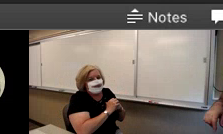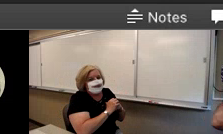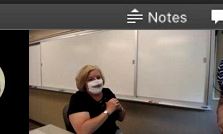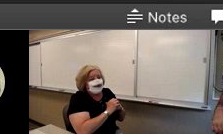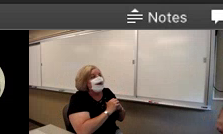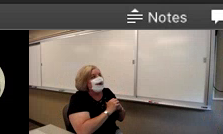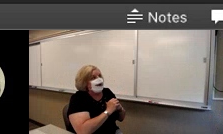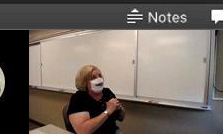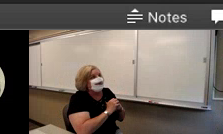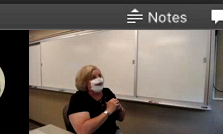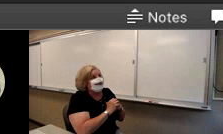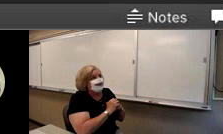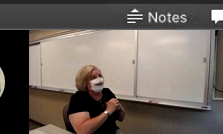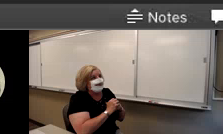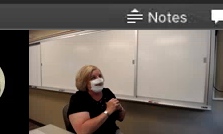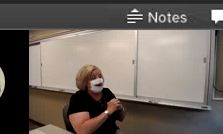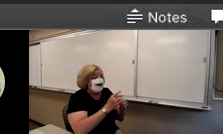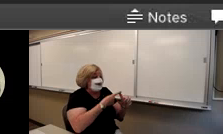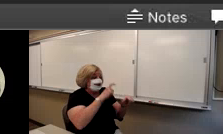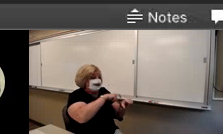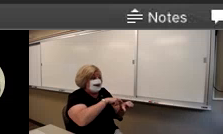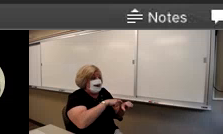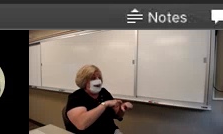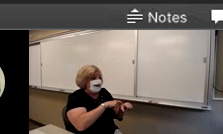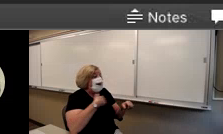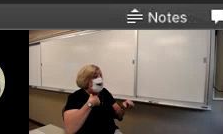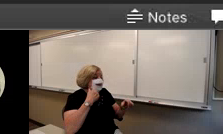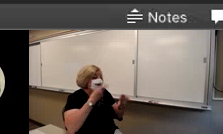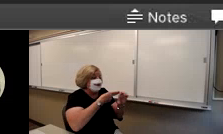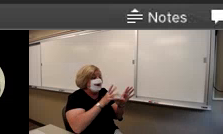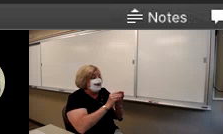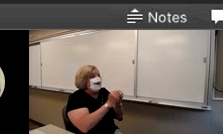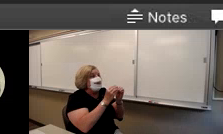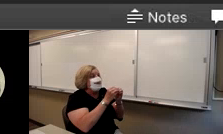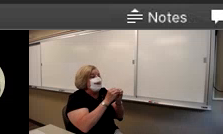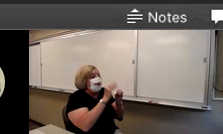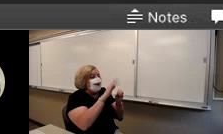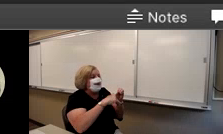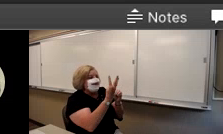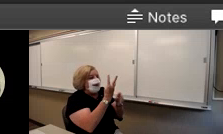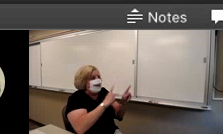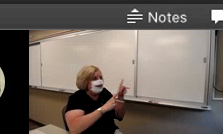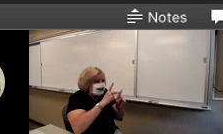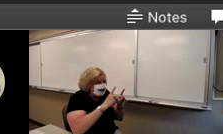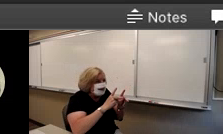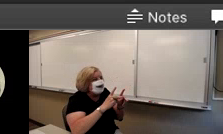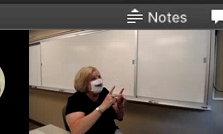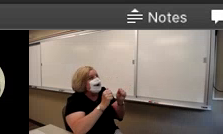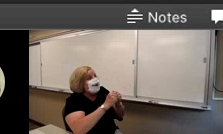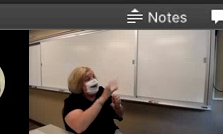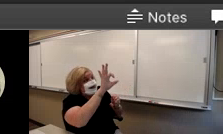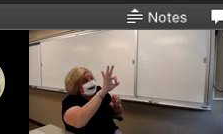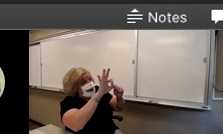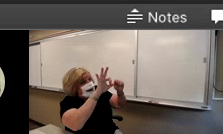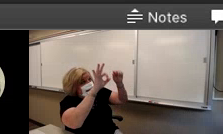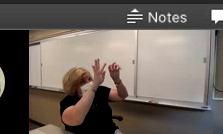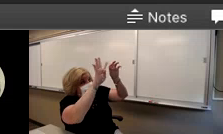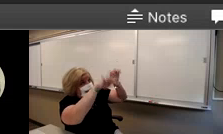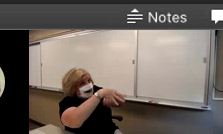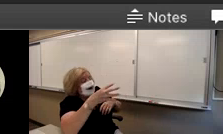This is the first time I've been on a meeting with more than four people in Teams. So with the 9Grid,